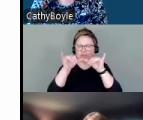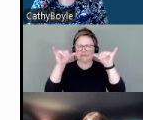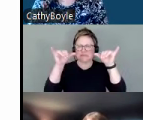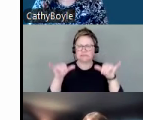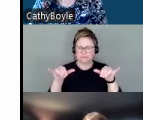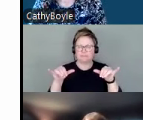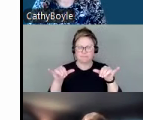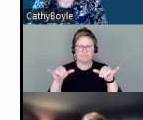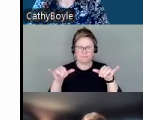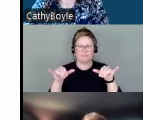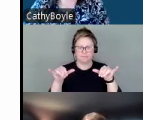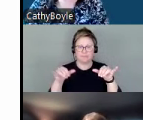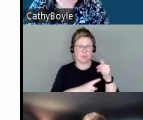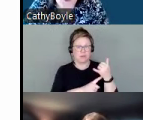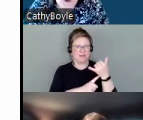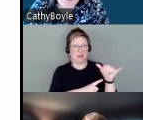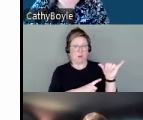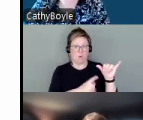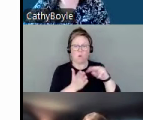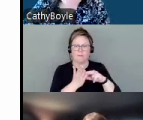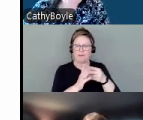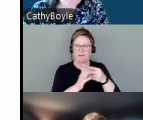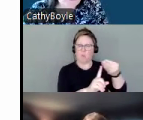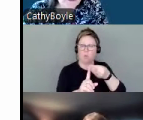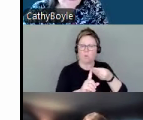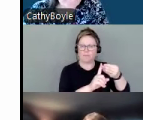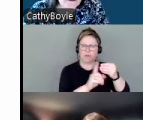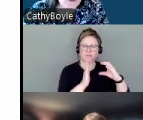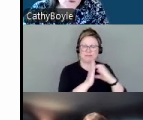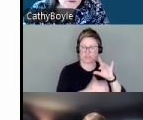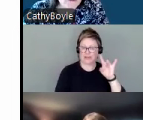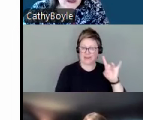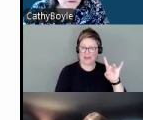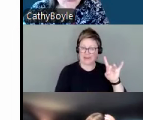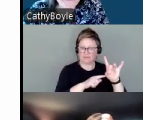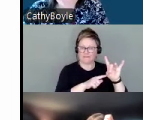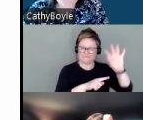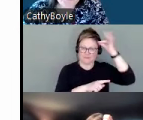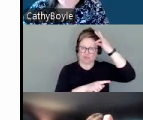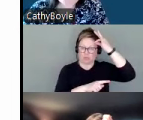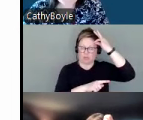so our yellow is for the portable Section 8, which is the federal portable voucher.